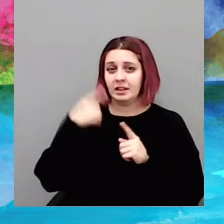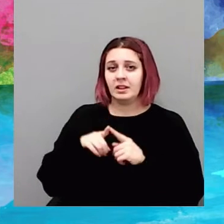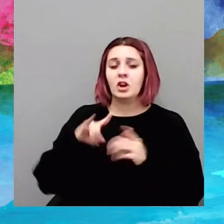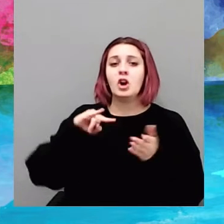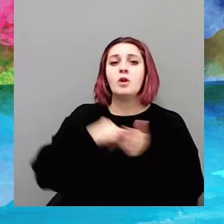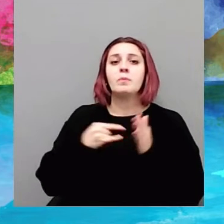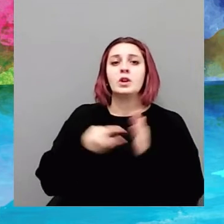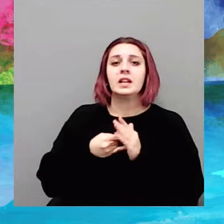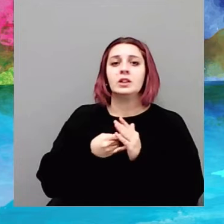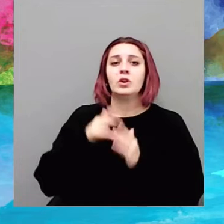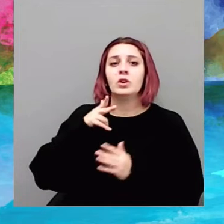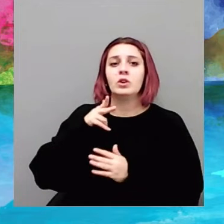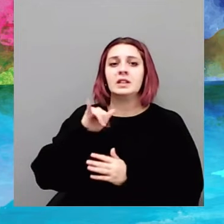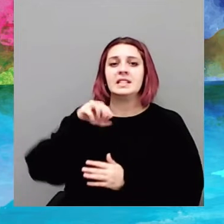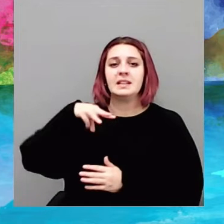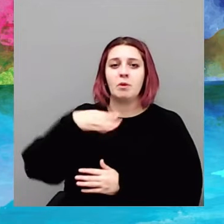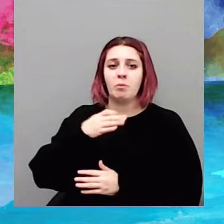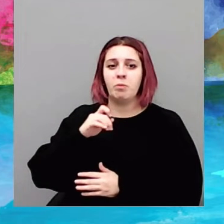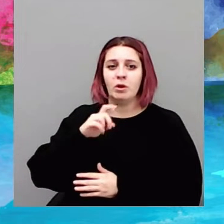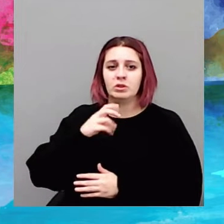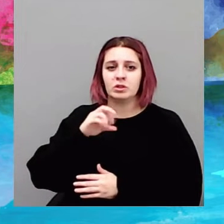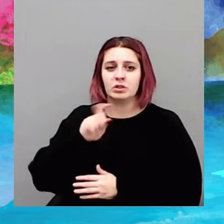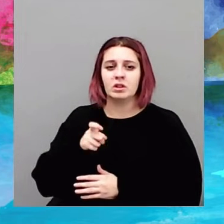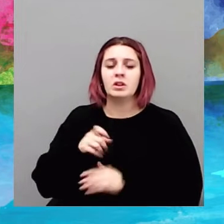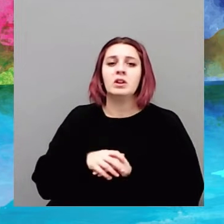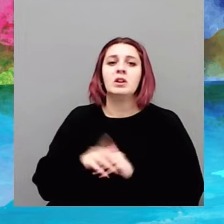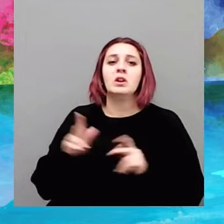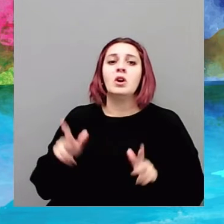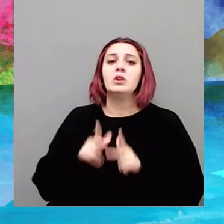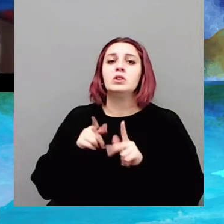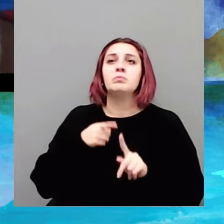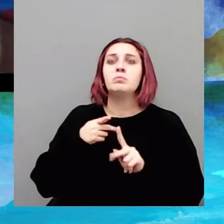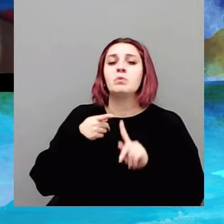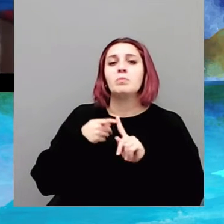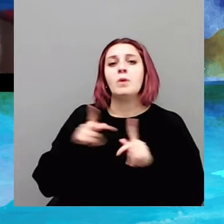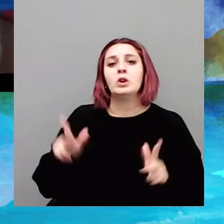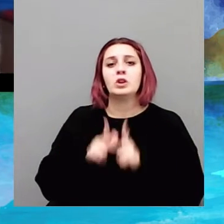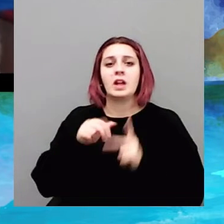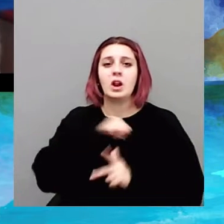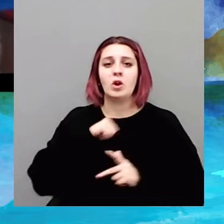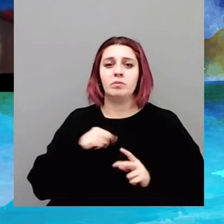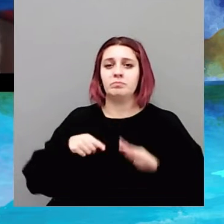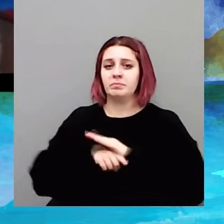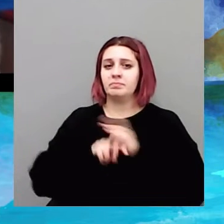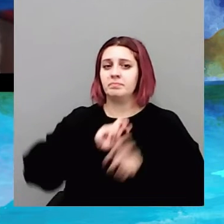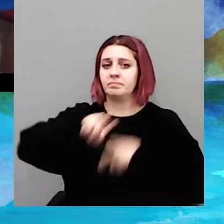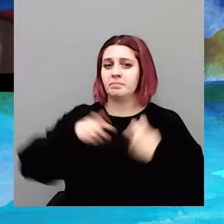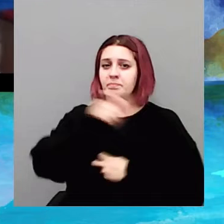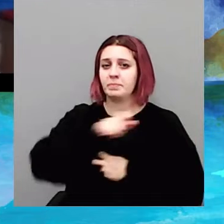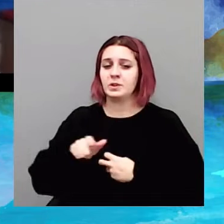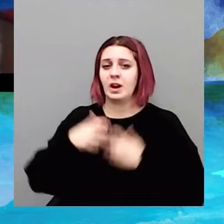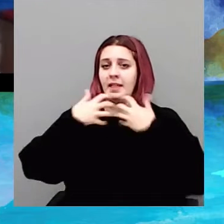the most people possible. We're also doing the Chemo Box project. It